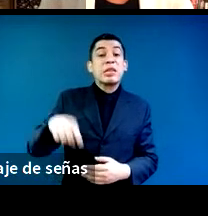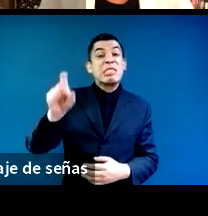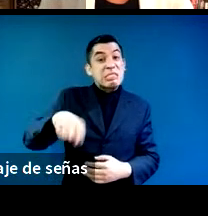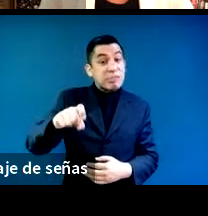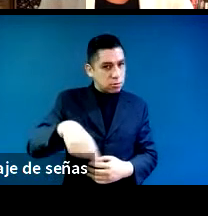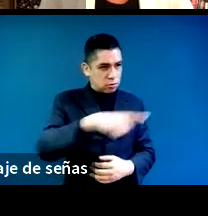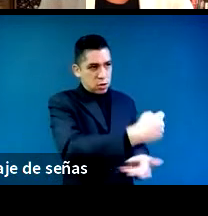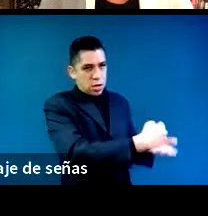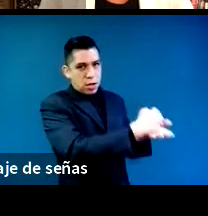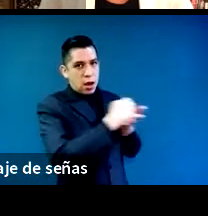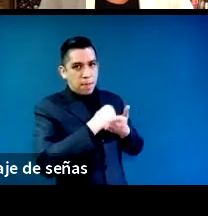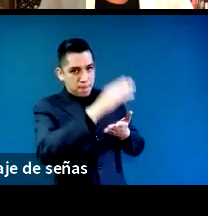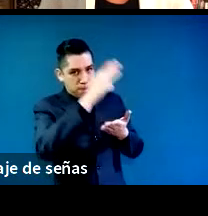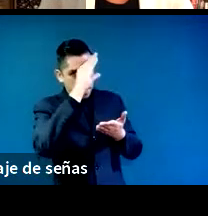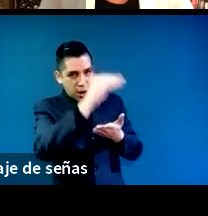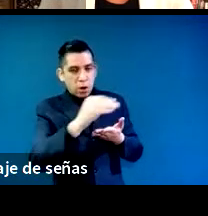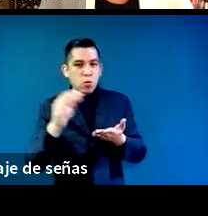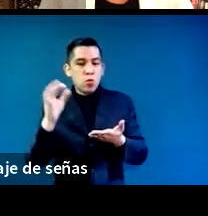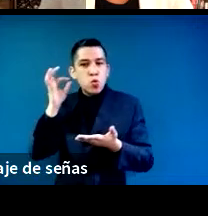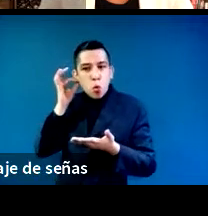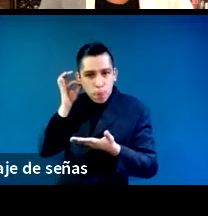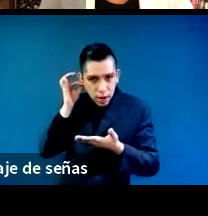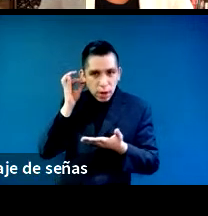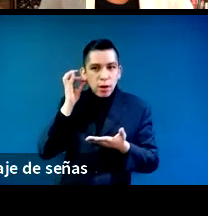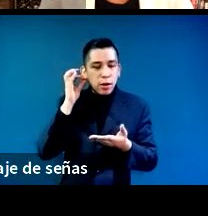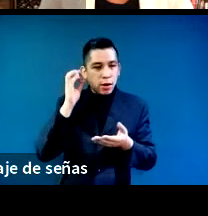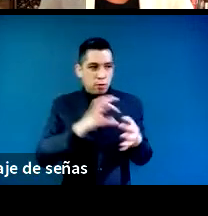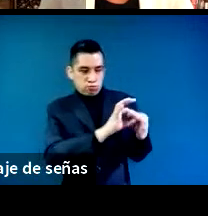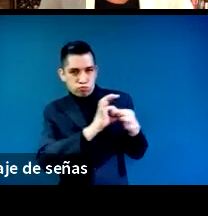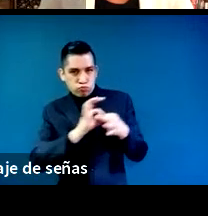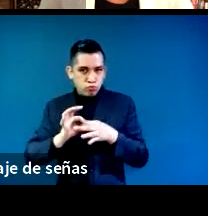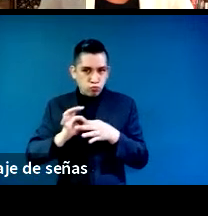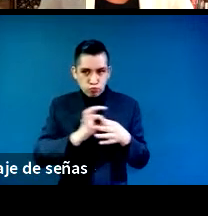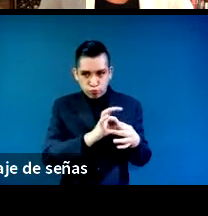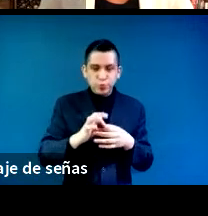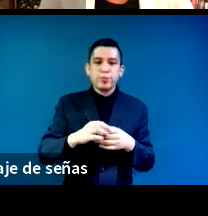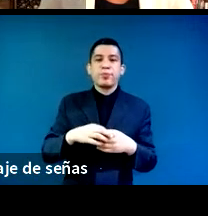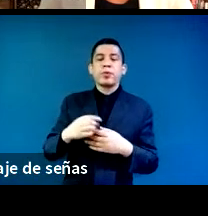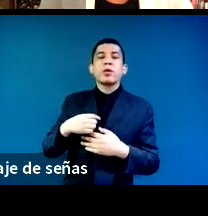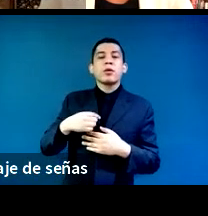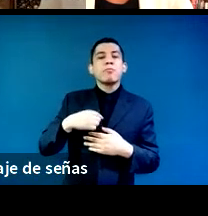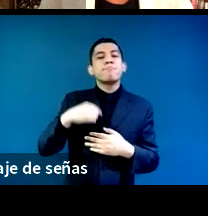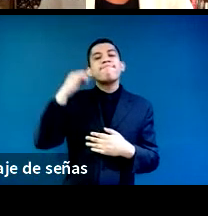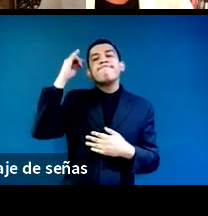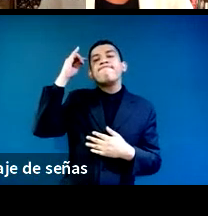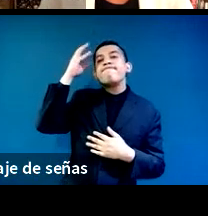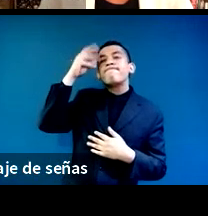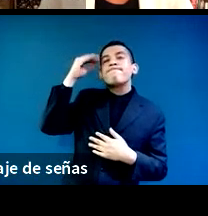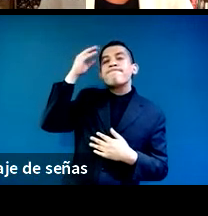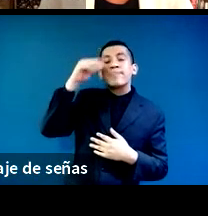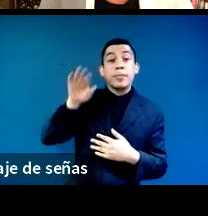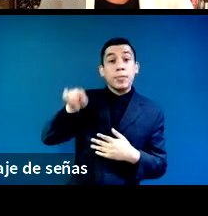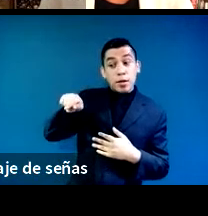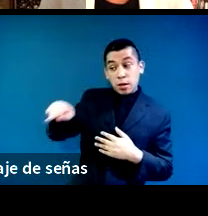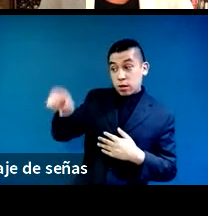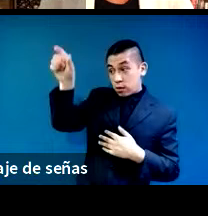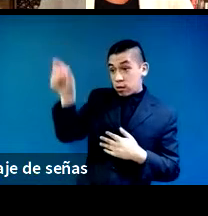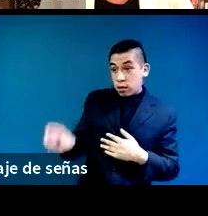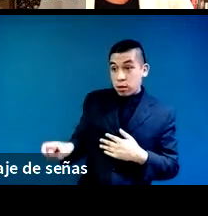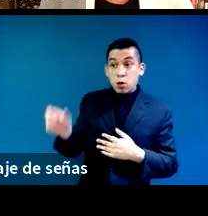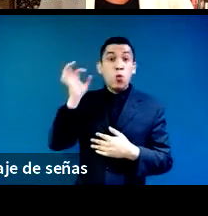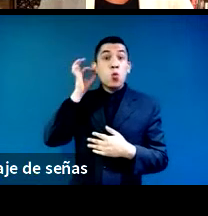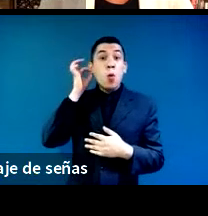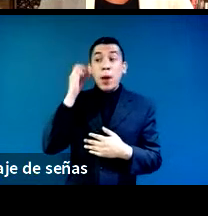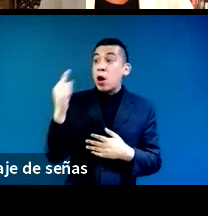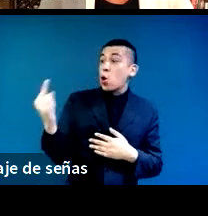own enemies. We have to break that myth, that mystery. So if we can rally around all women journalists